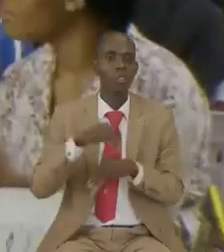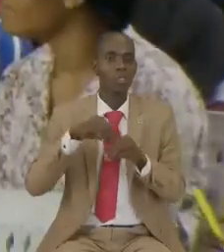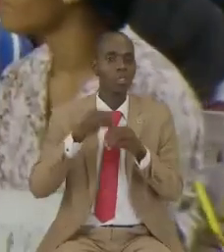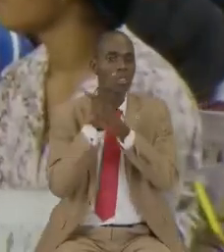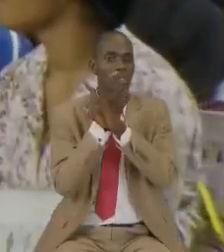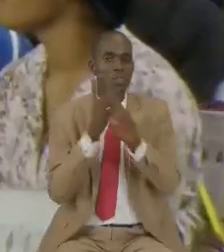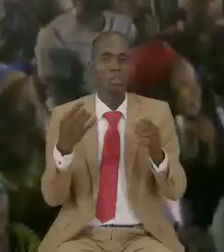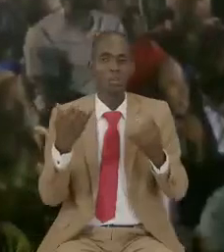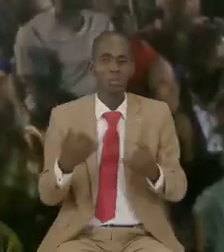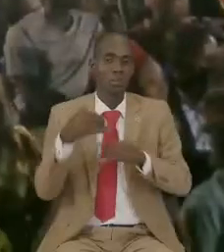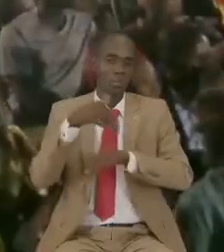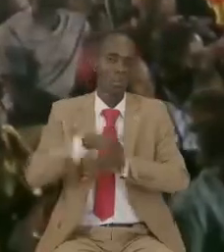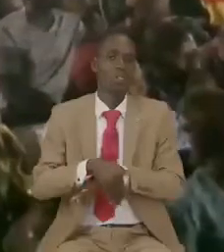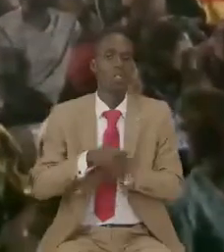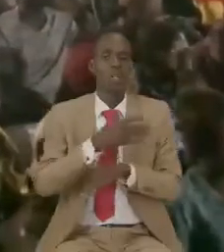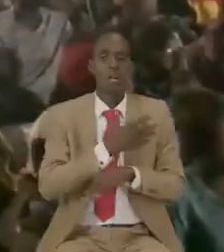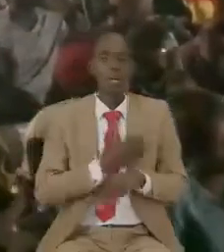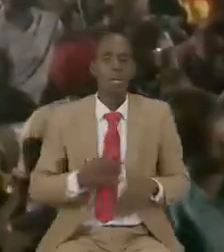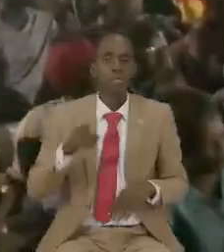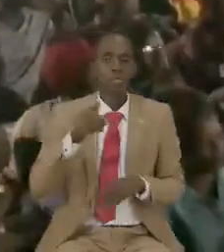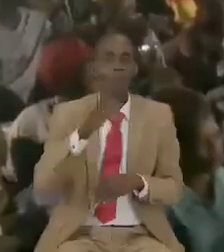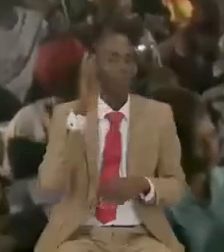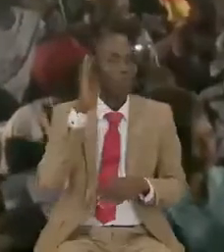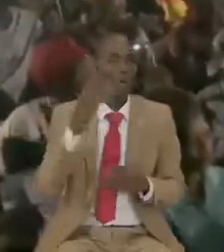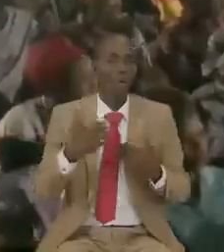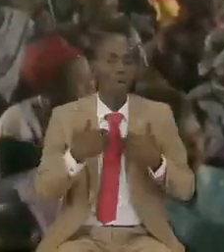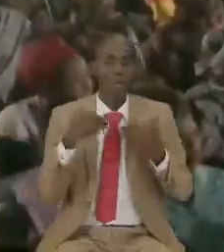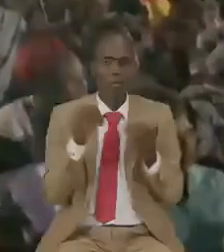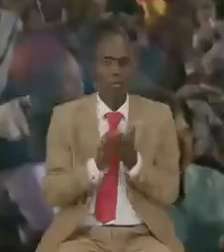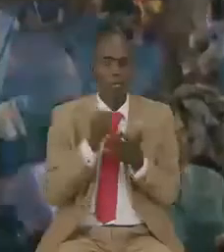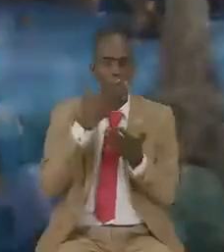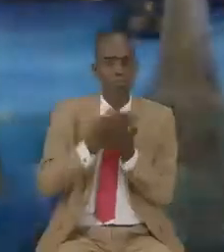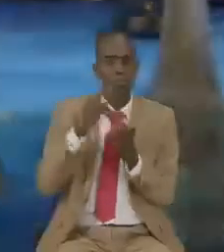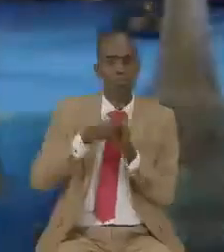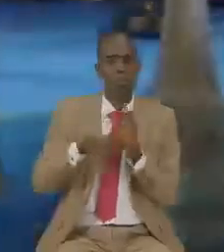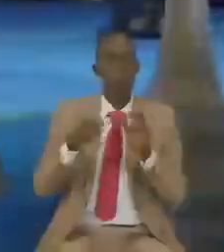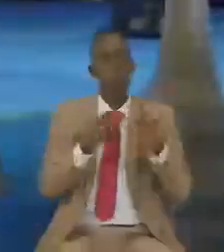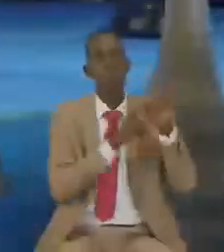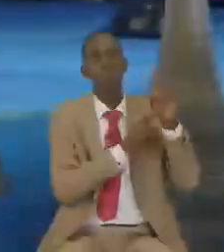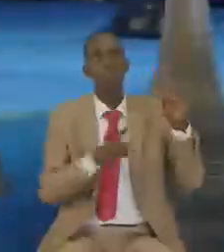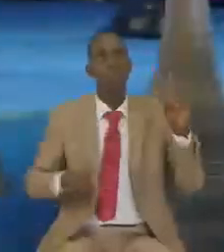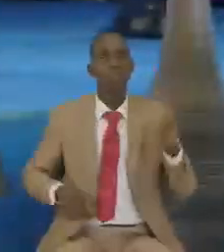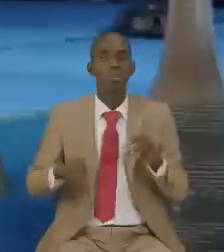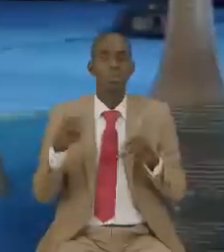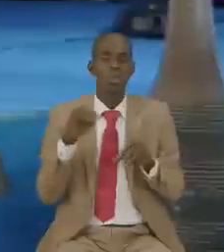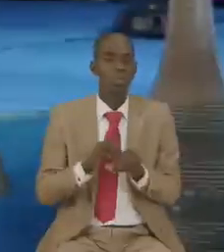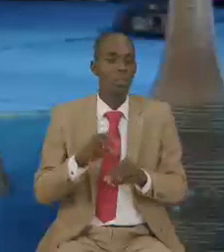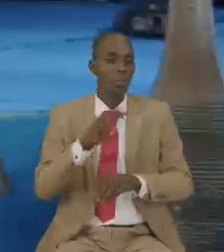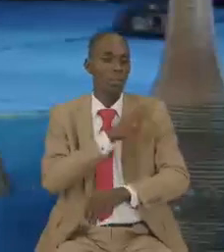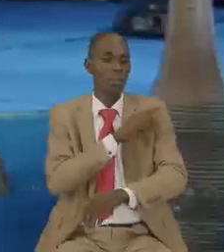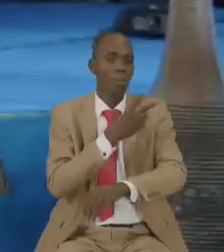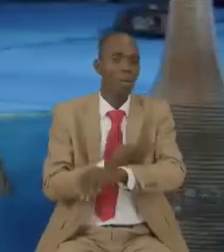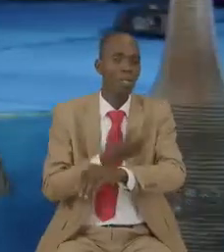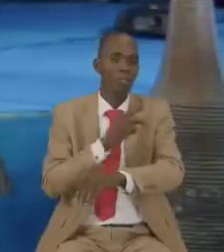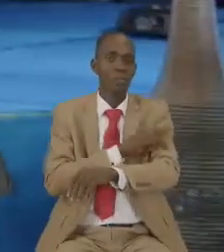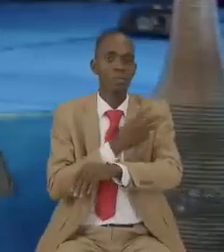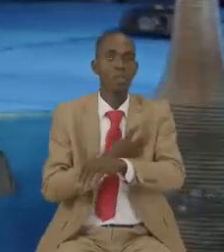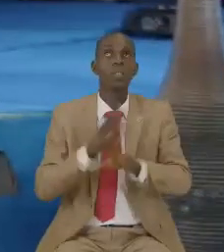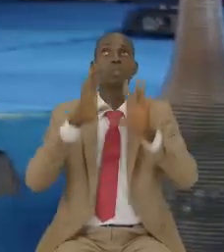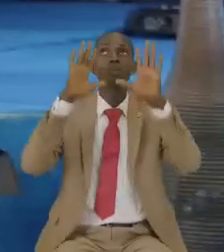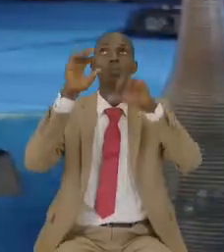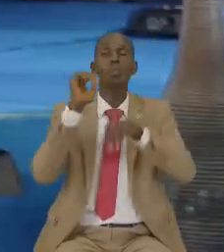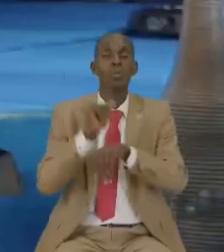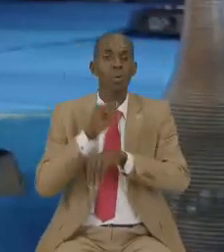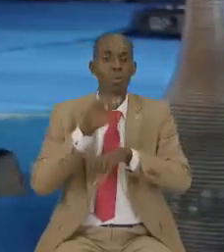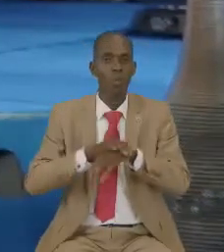deliverance tonight. And you'll have that goodness of the Lord in mighty see mighty miracles upon your